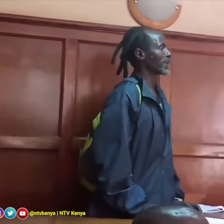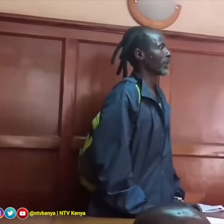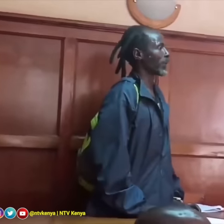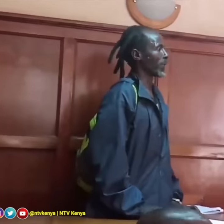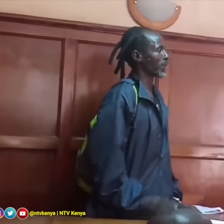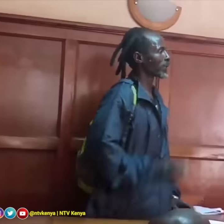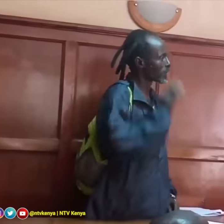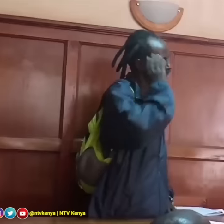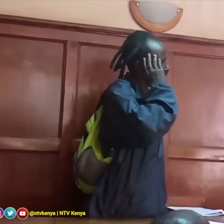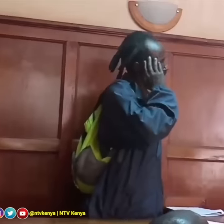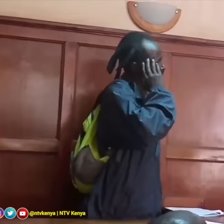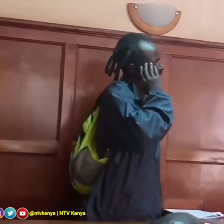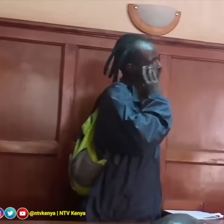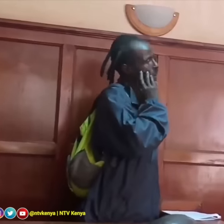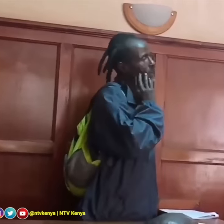Madam, si asikia pole.